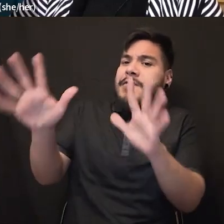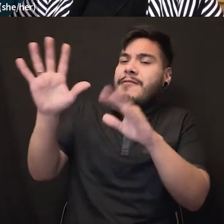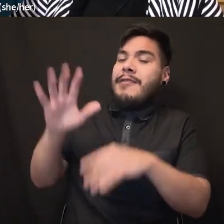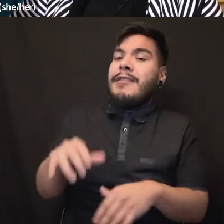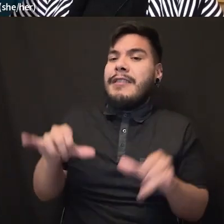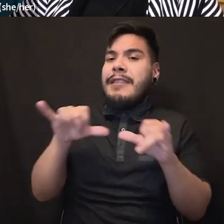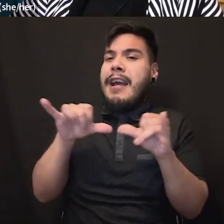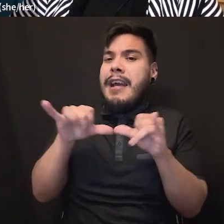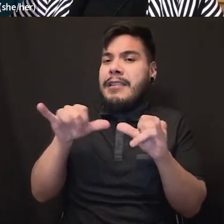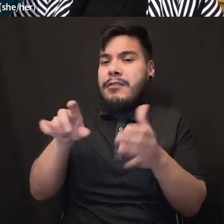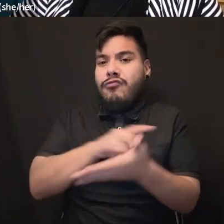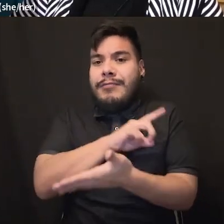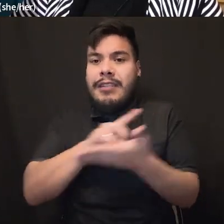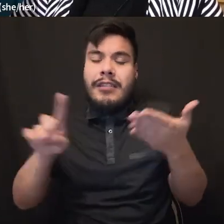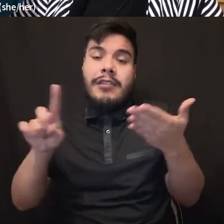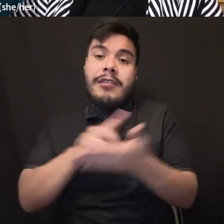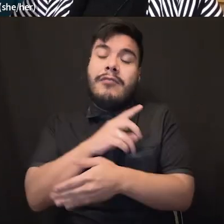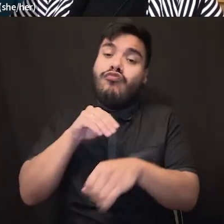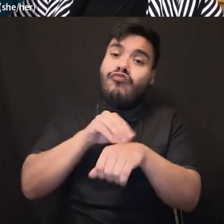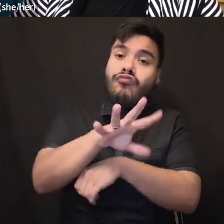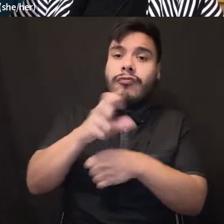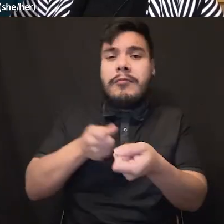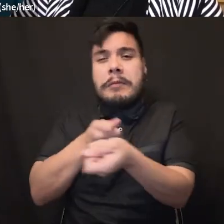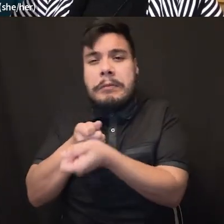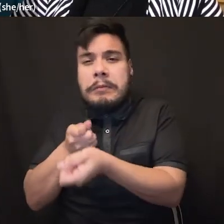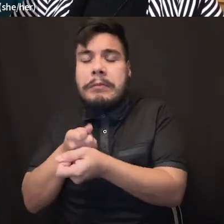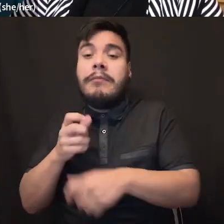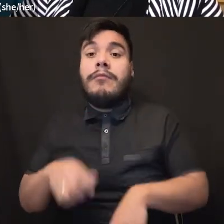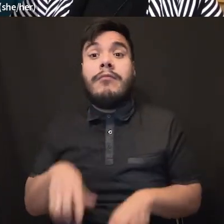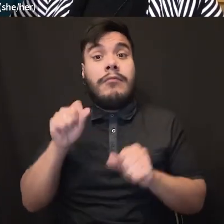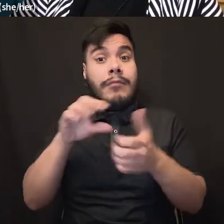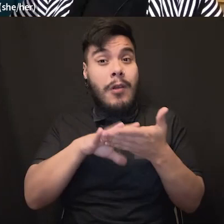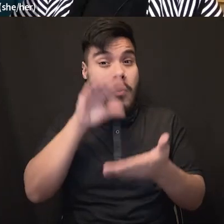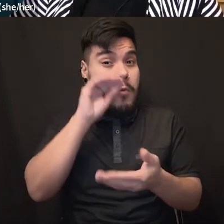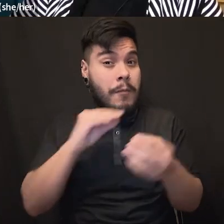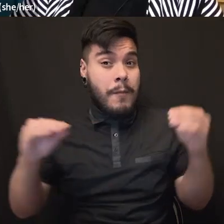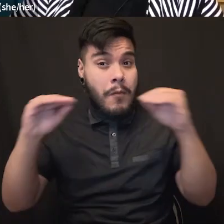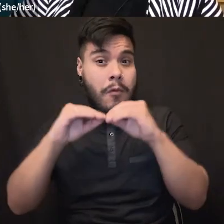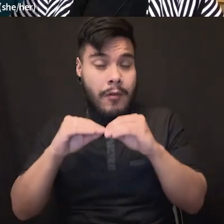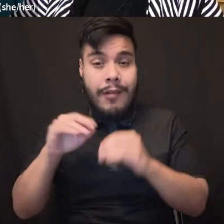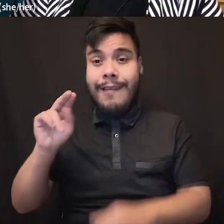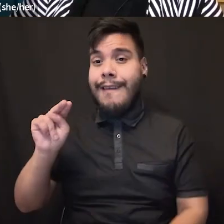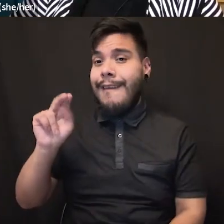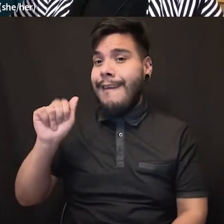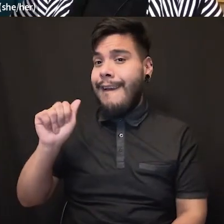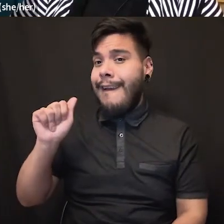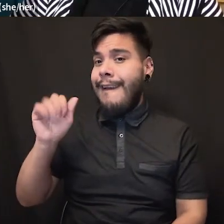education, advocacy, and support. You can learn more about our programs at